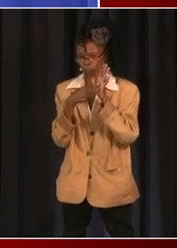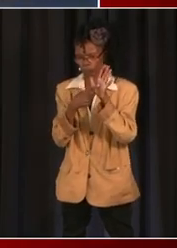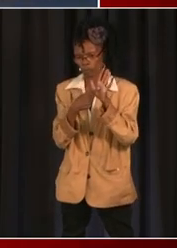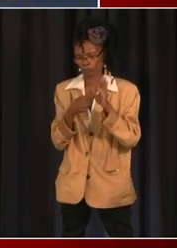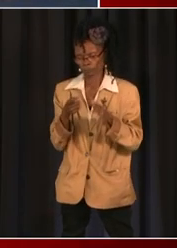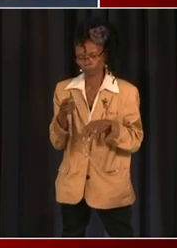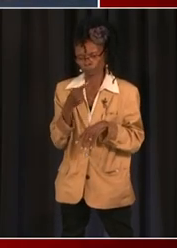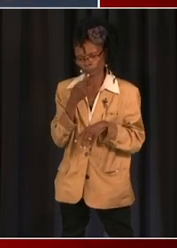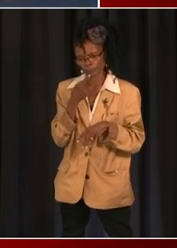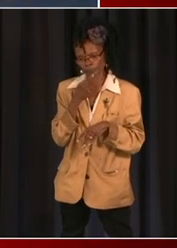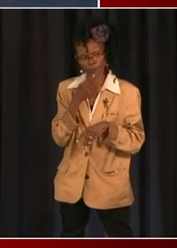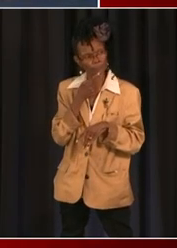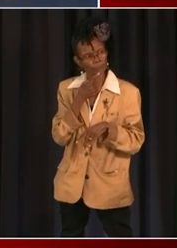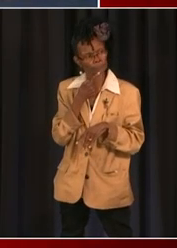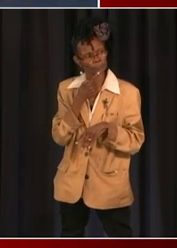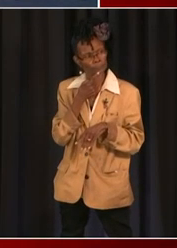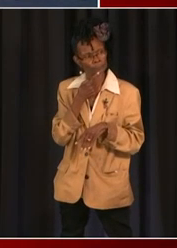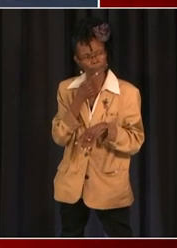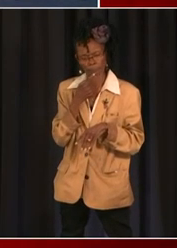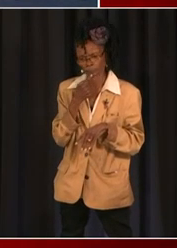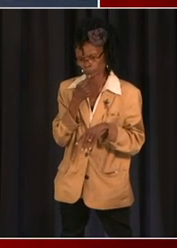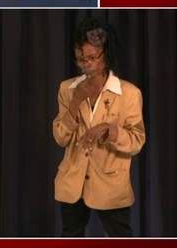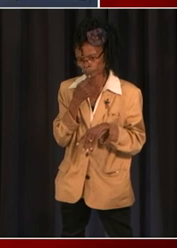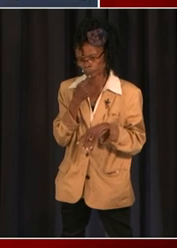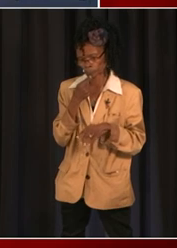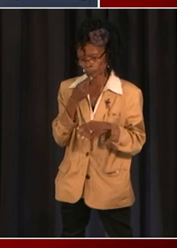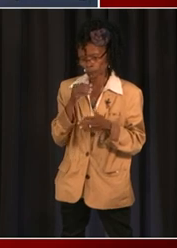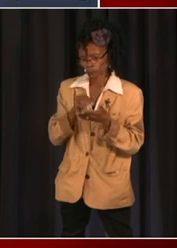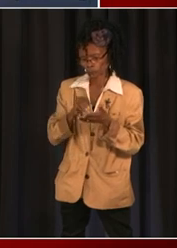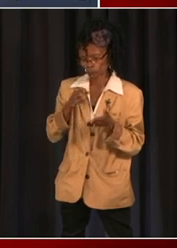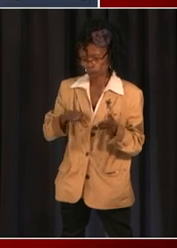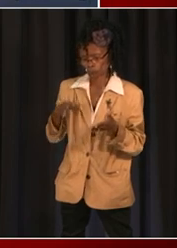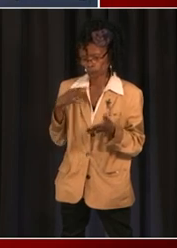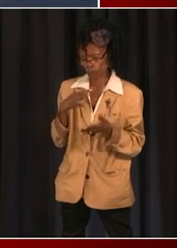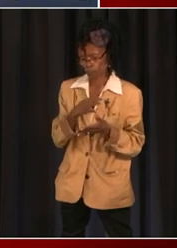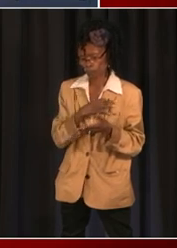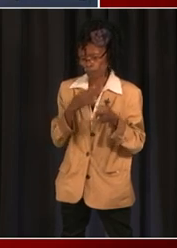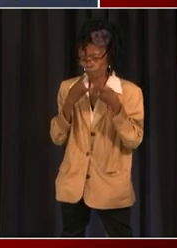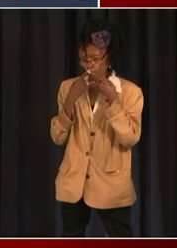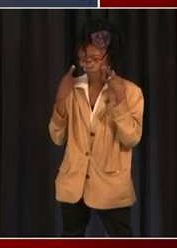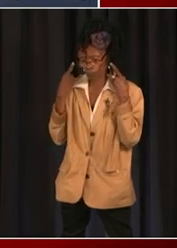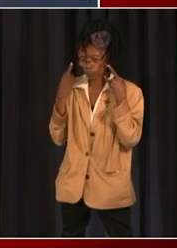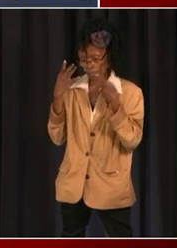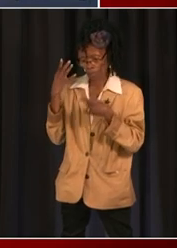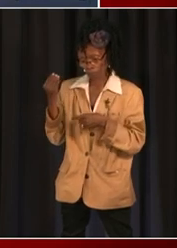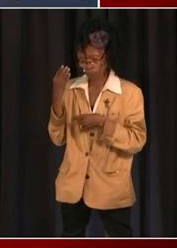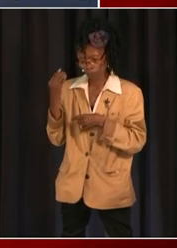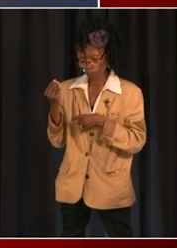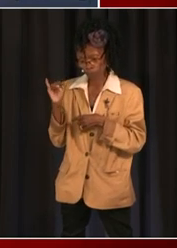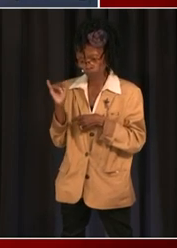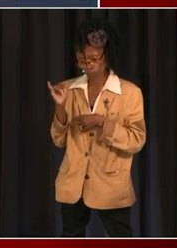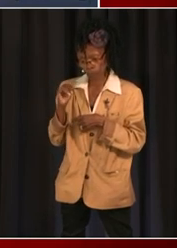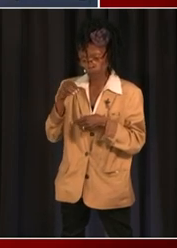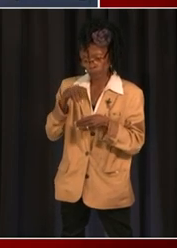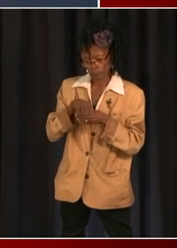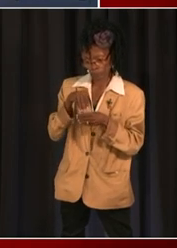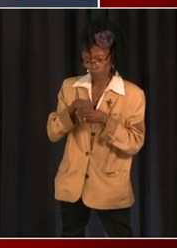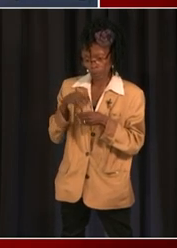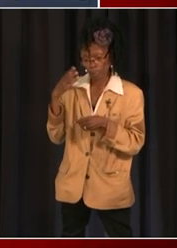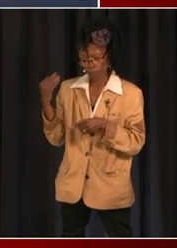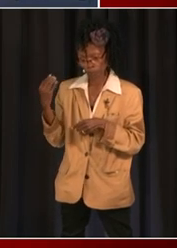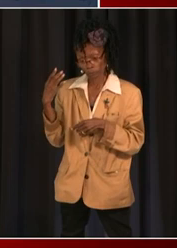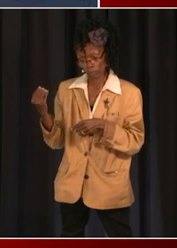Farabee, you said that they would be students and staff would wear masks outdoors as well as indoors. On